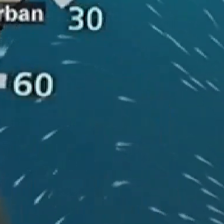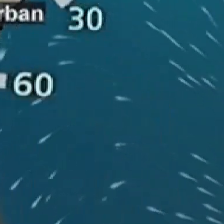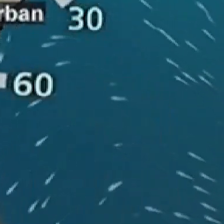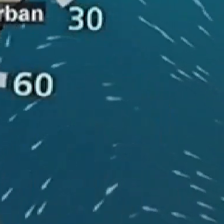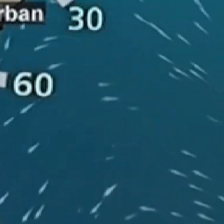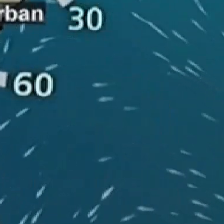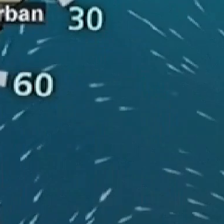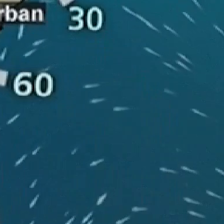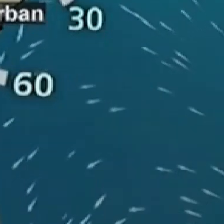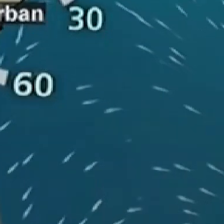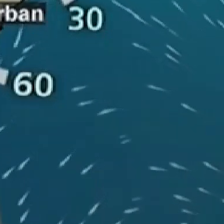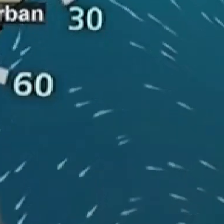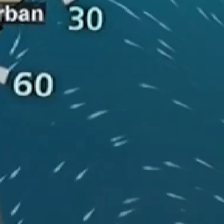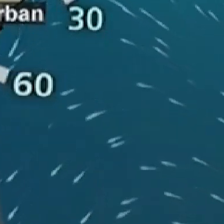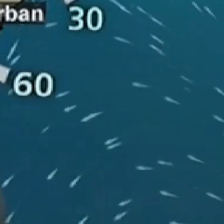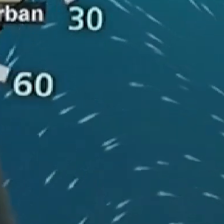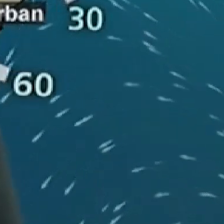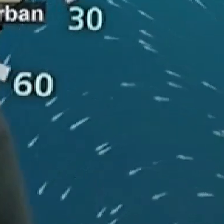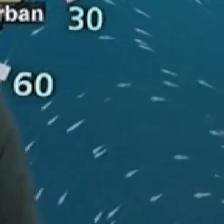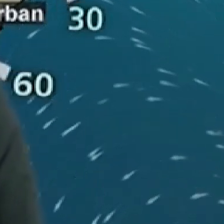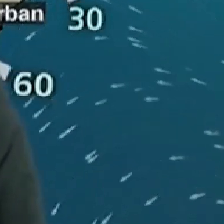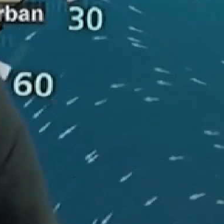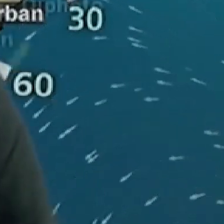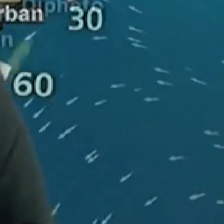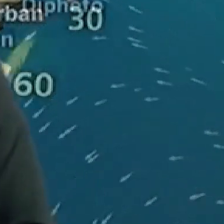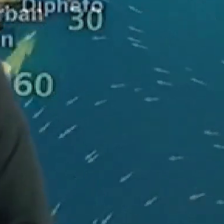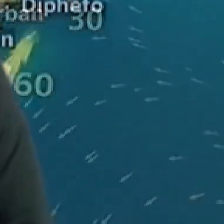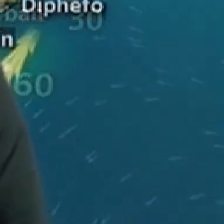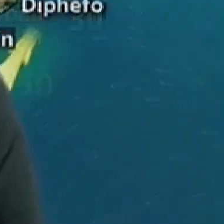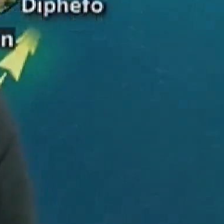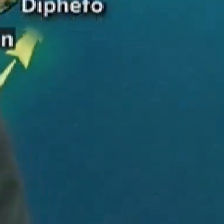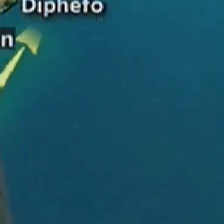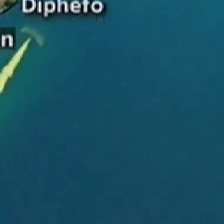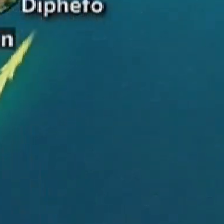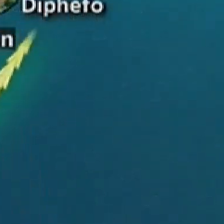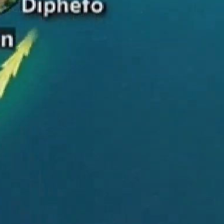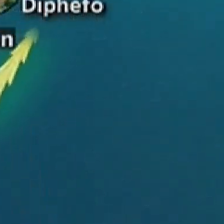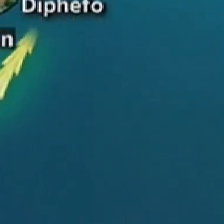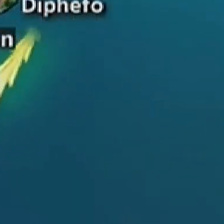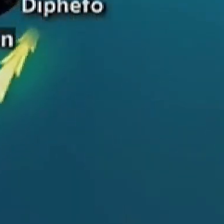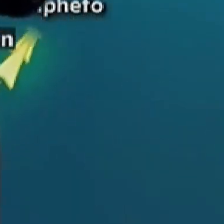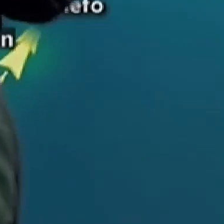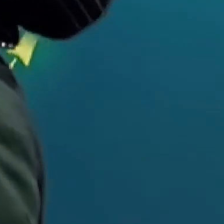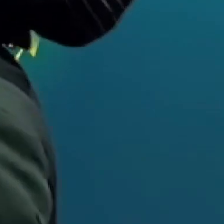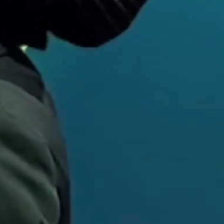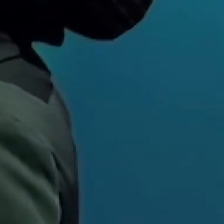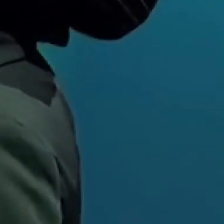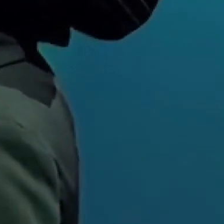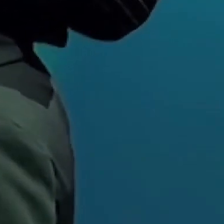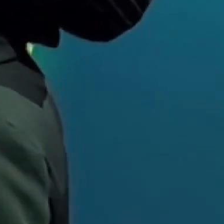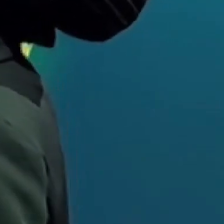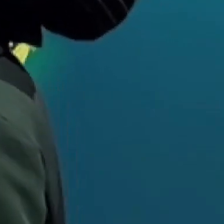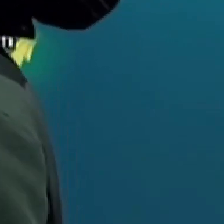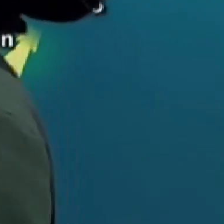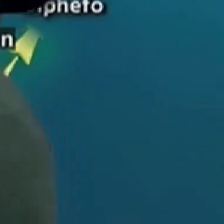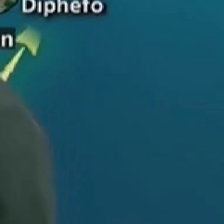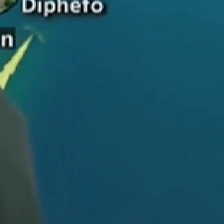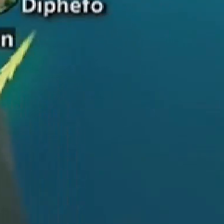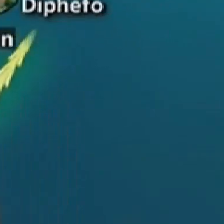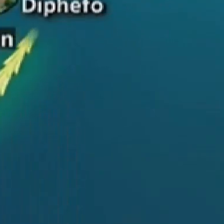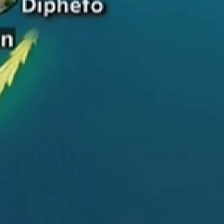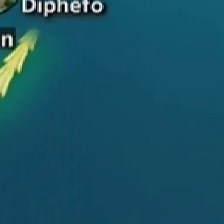gone go nna le masarasara na pula mme karolo ya Limpopo le Mpumalanga e tla nna le gone go aparelwa ke Muwane ba maemo a bosa bana le gone go tsibusa ka melelo ya naga